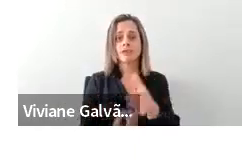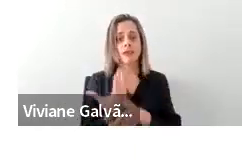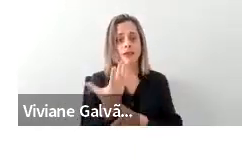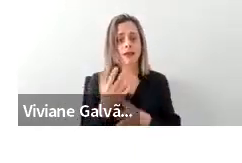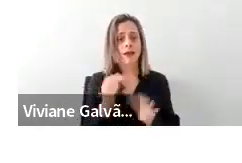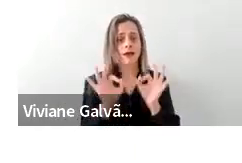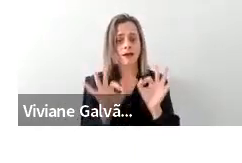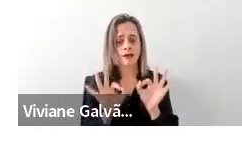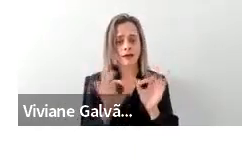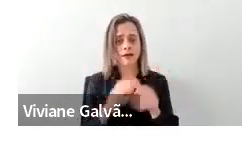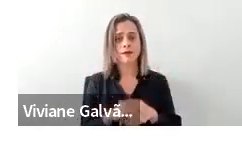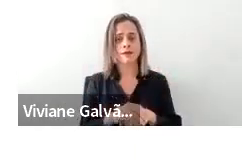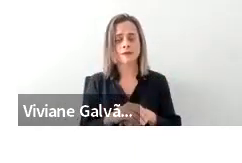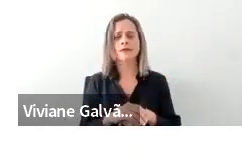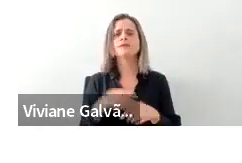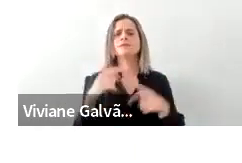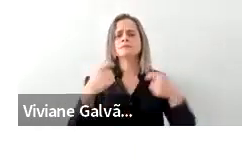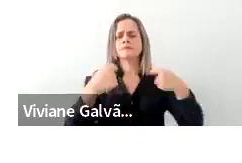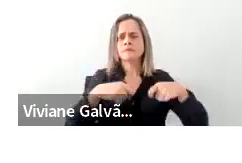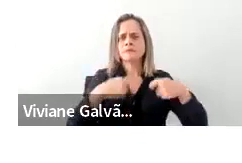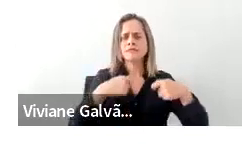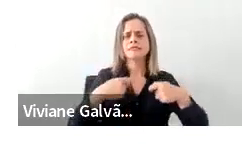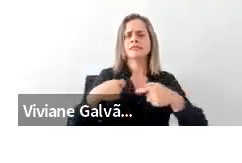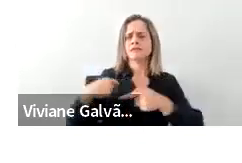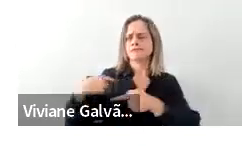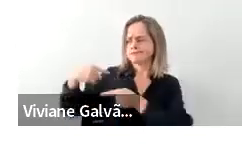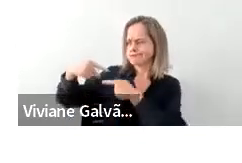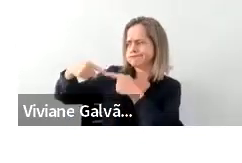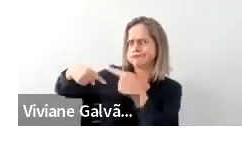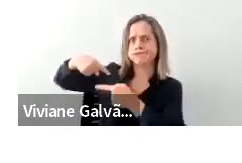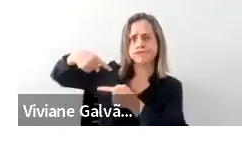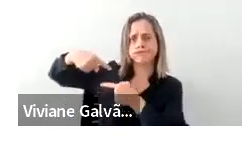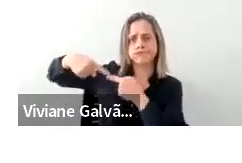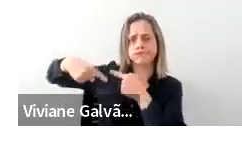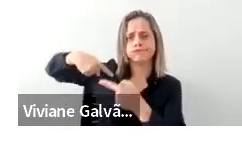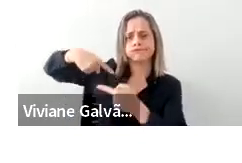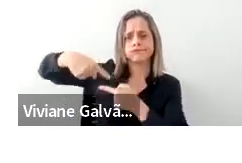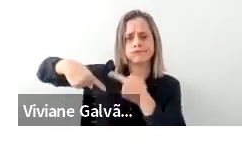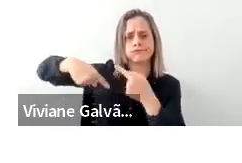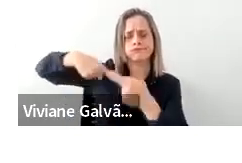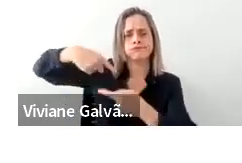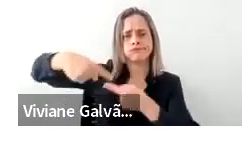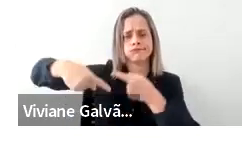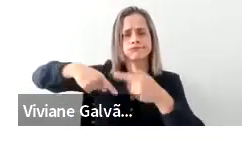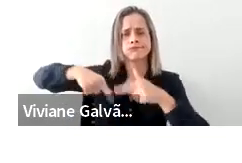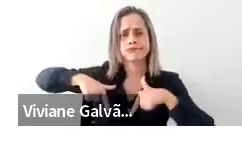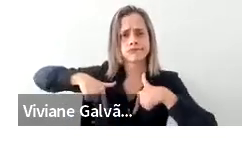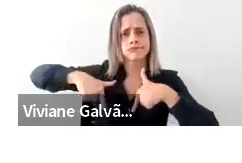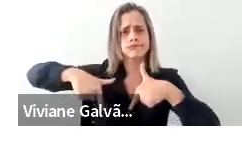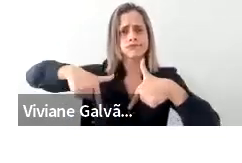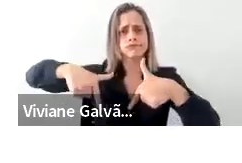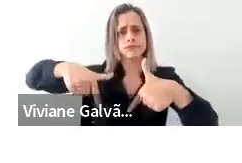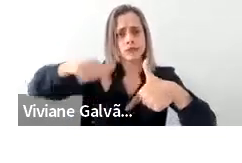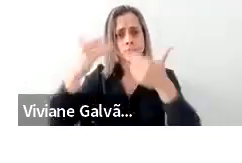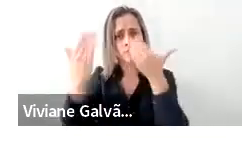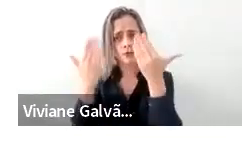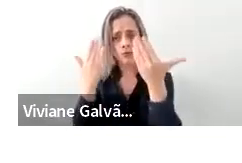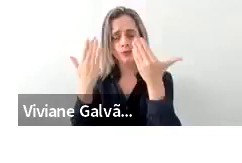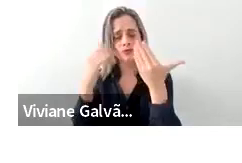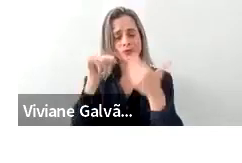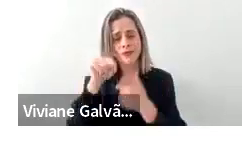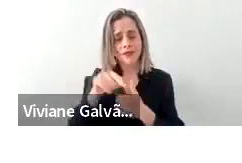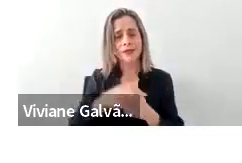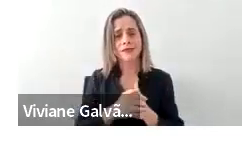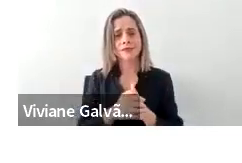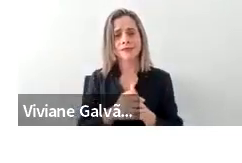generations, he says, of psychologists will work on it, as James said. Psychology will have its geniuses and its ordinary investigators,